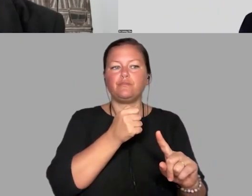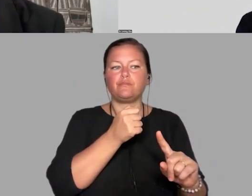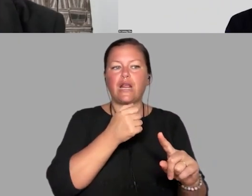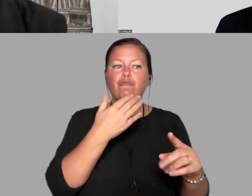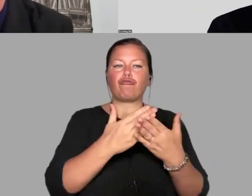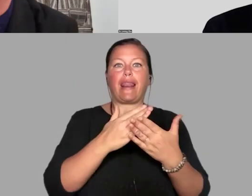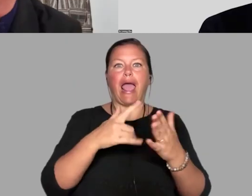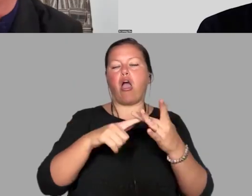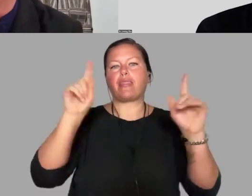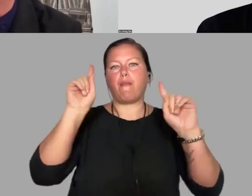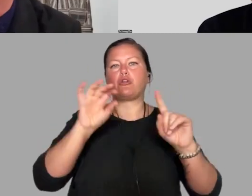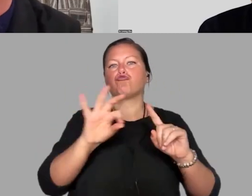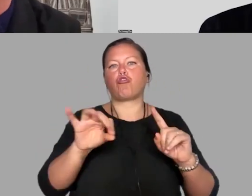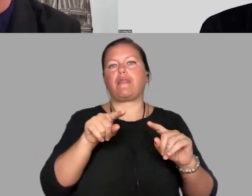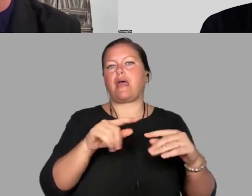moment. Mm,